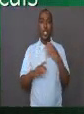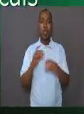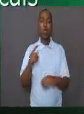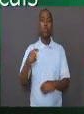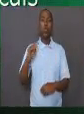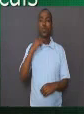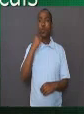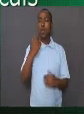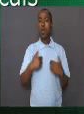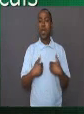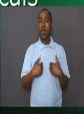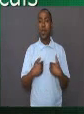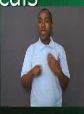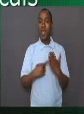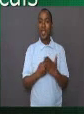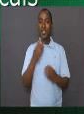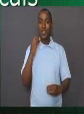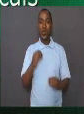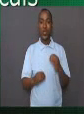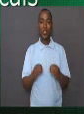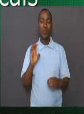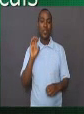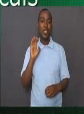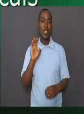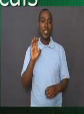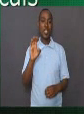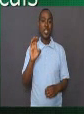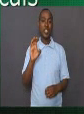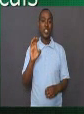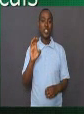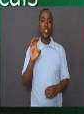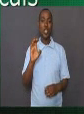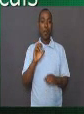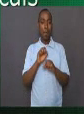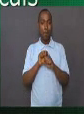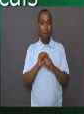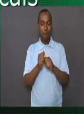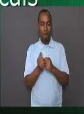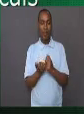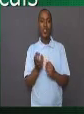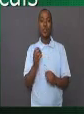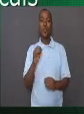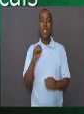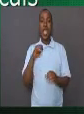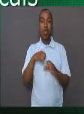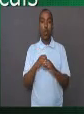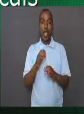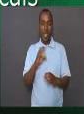These organisms get their energy from the breakdown of inorganic,